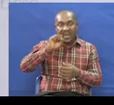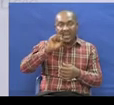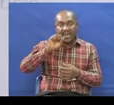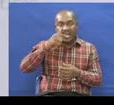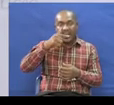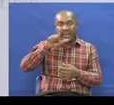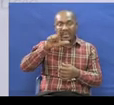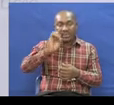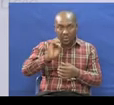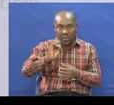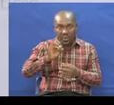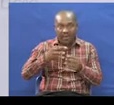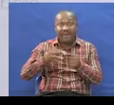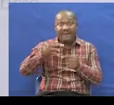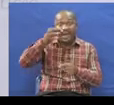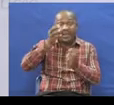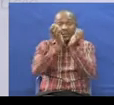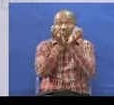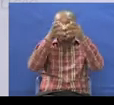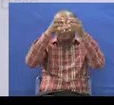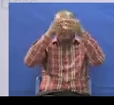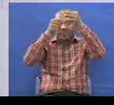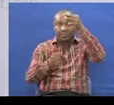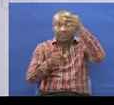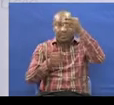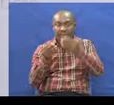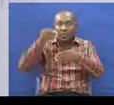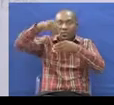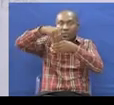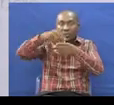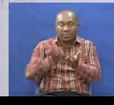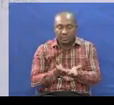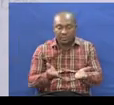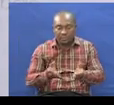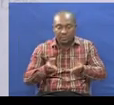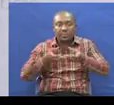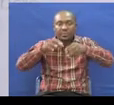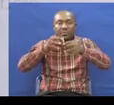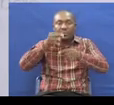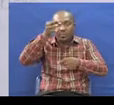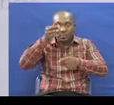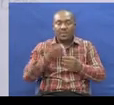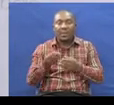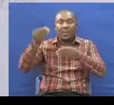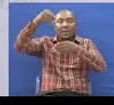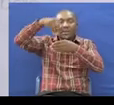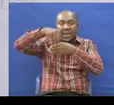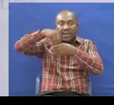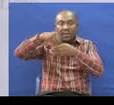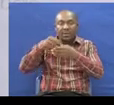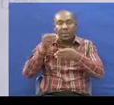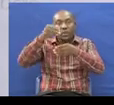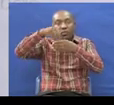Inside the flat bottom, the flask, you're going to add zinc granules. And also we must have the